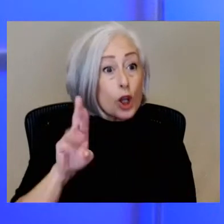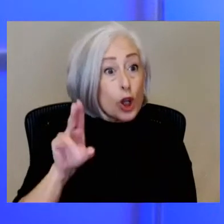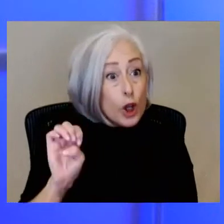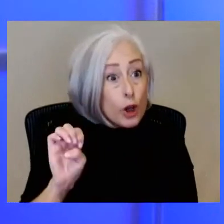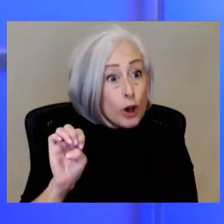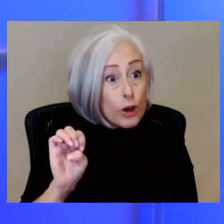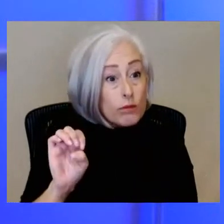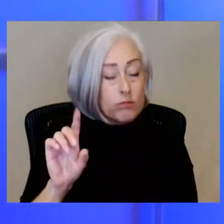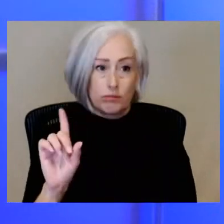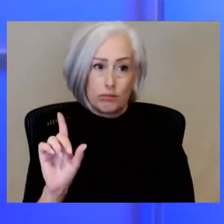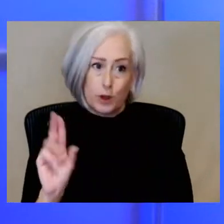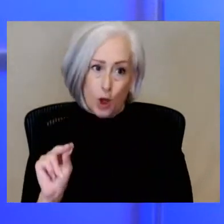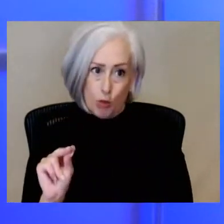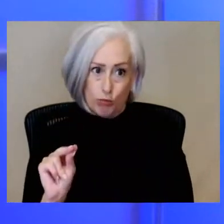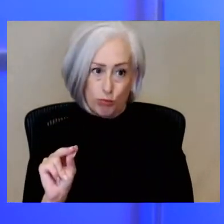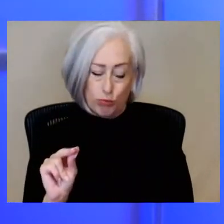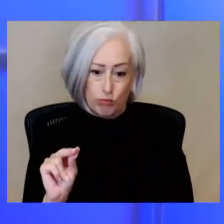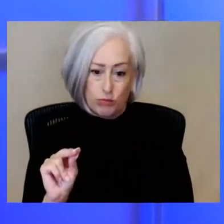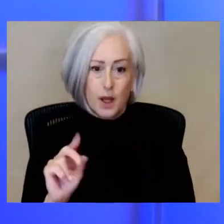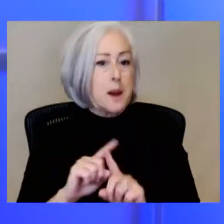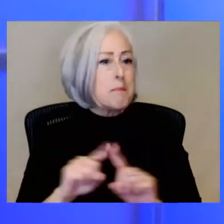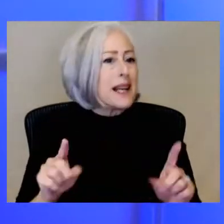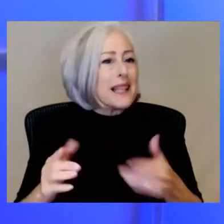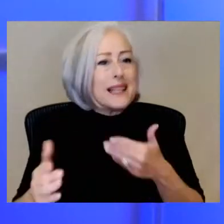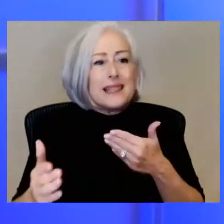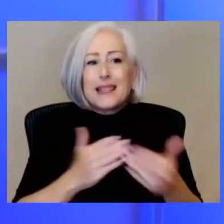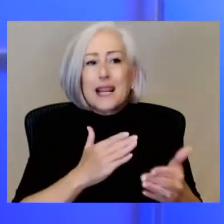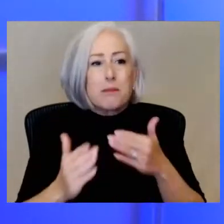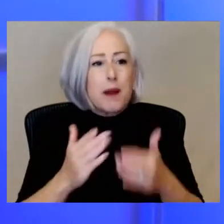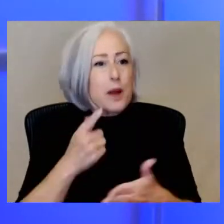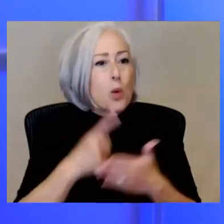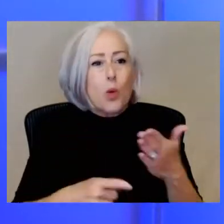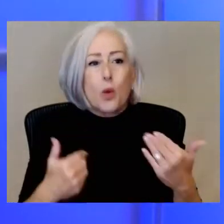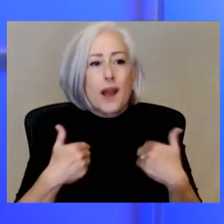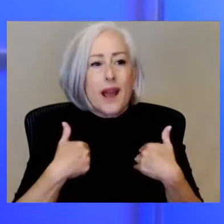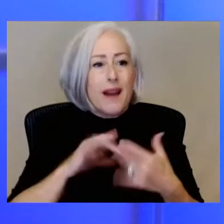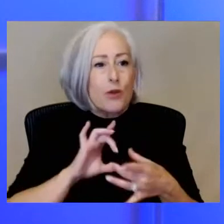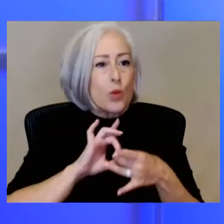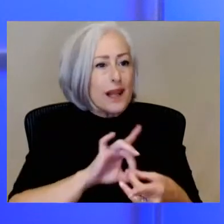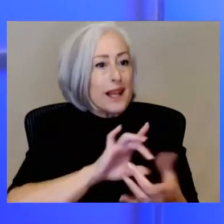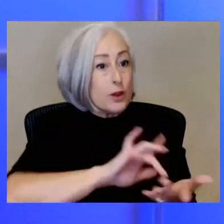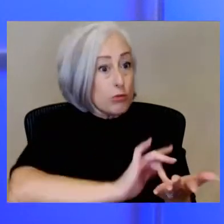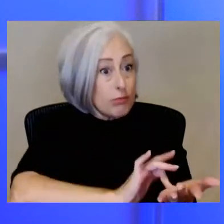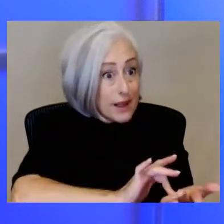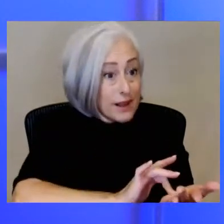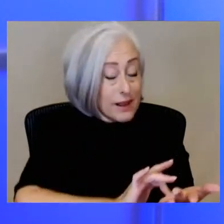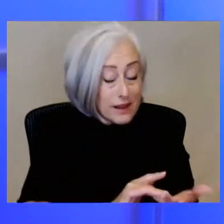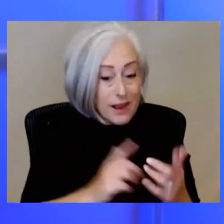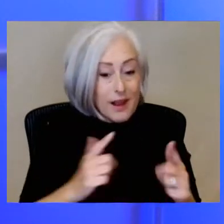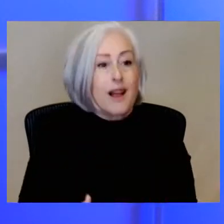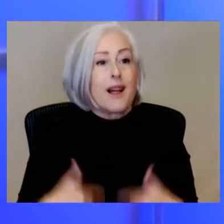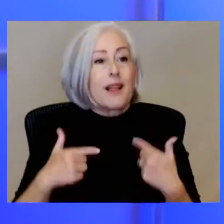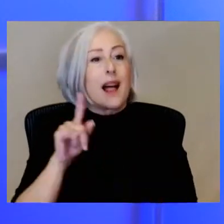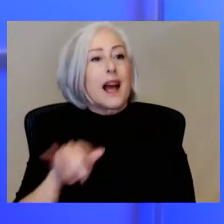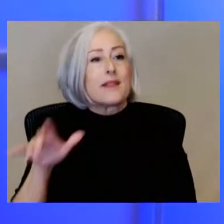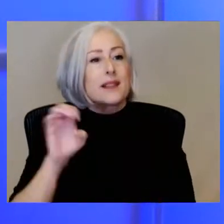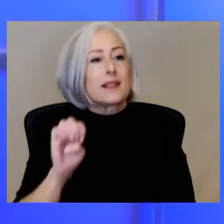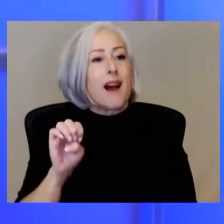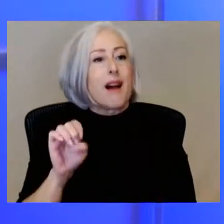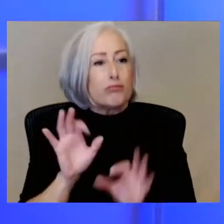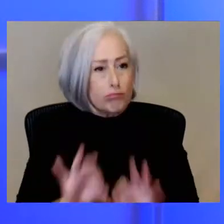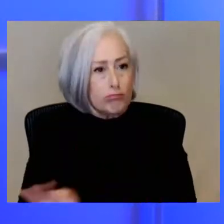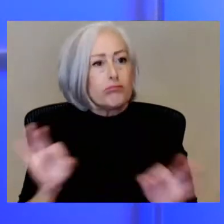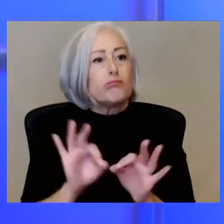but I do think no matter what we come up with in terms of drugs, lifestyle is going to be important for brain health and be a part